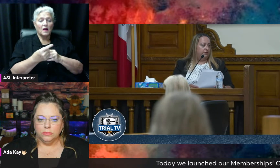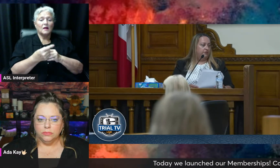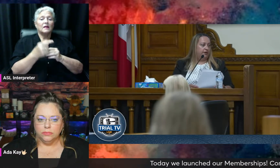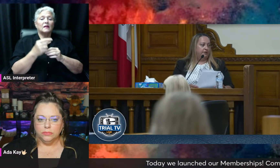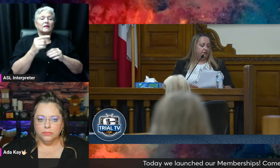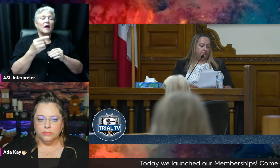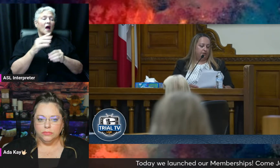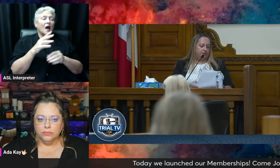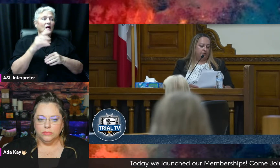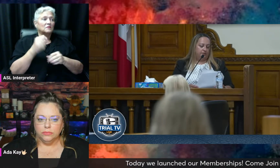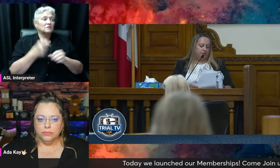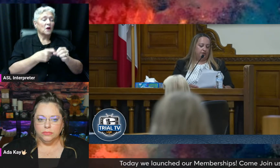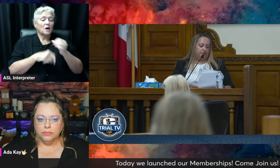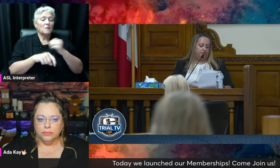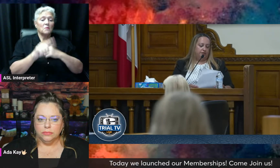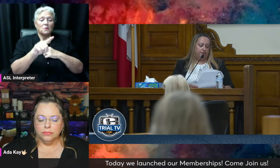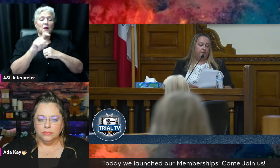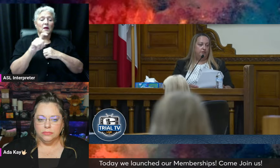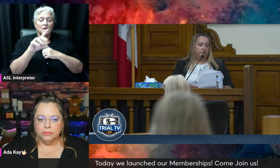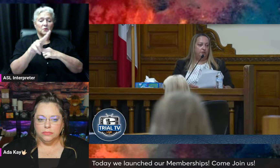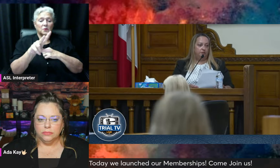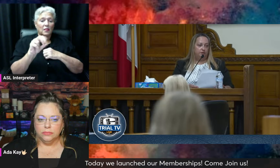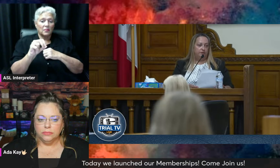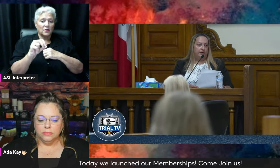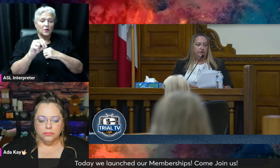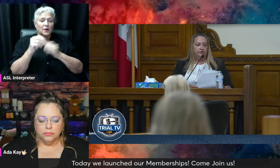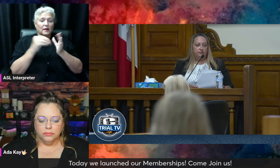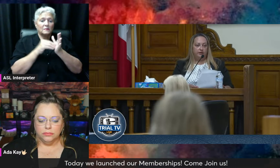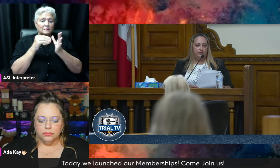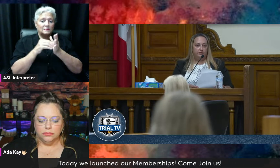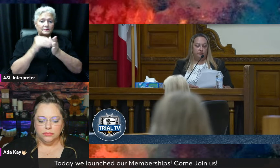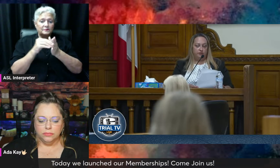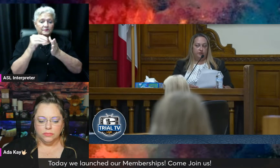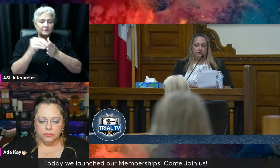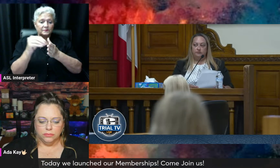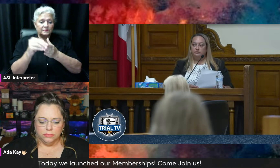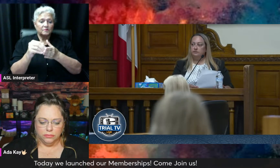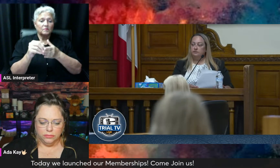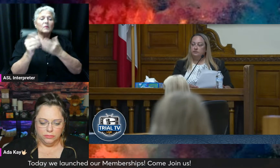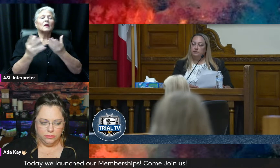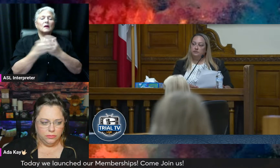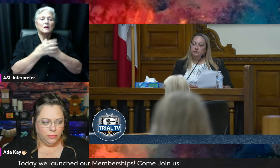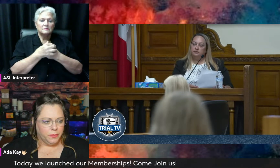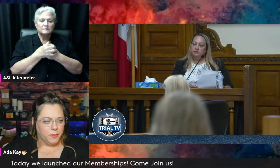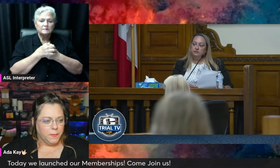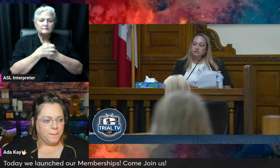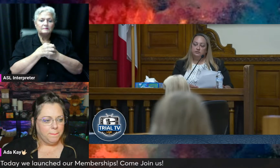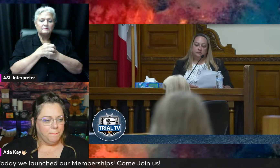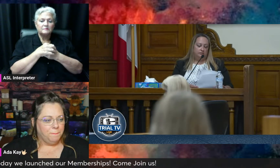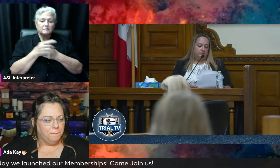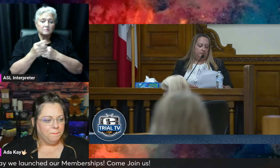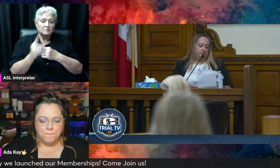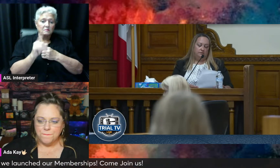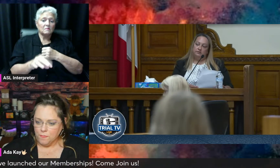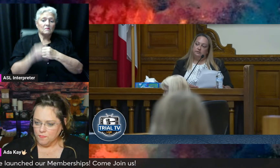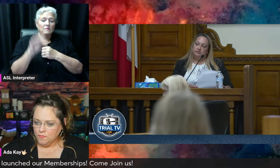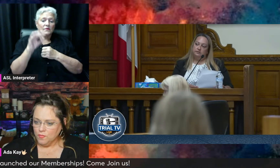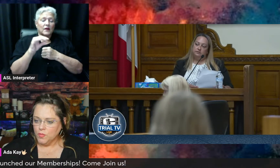The additional factors present were insufficient to determine the profile of the minor contributor. Did you find